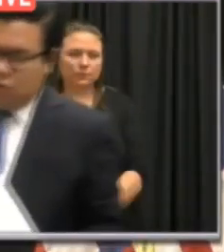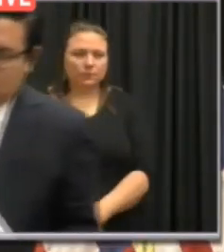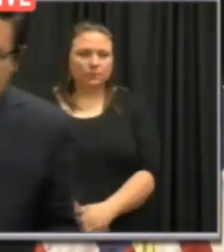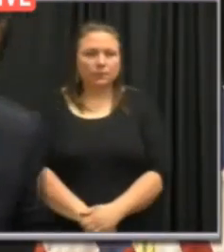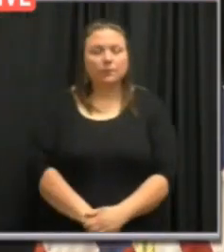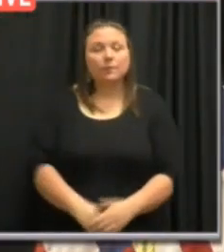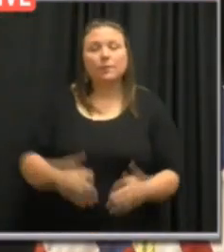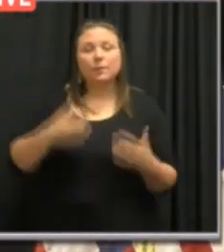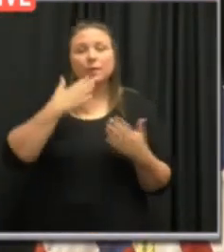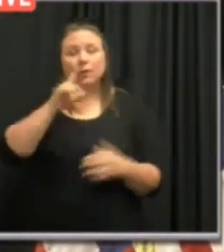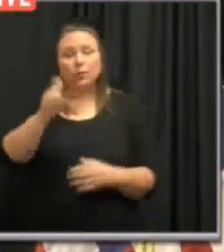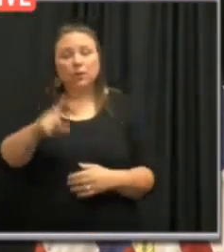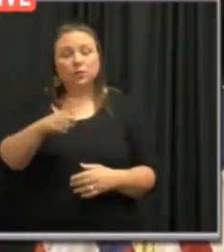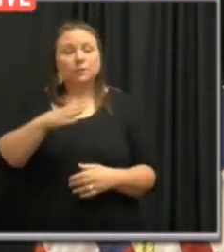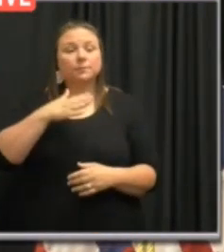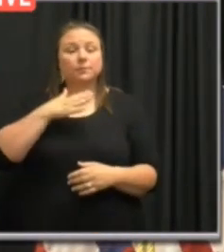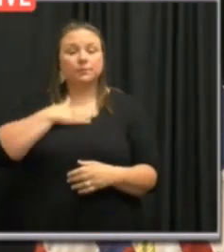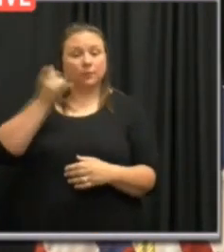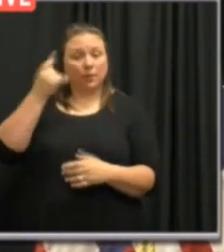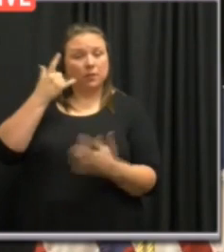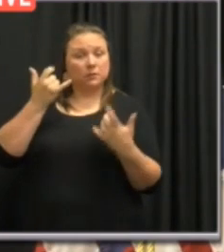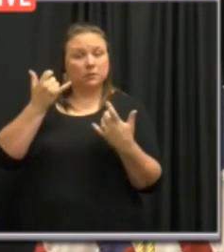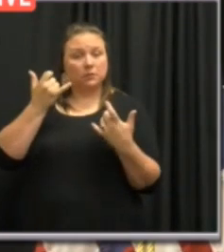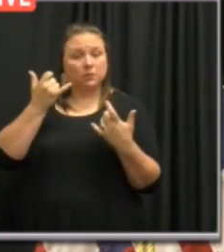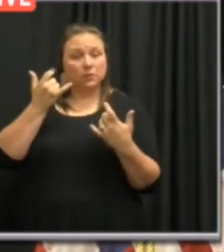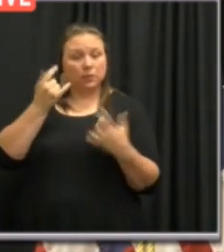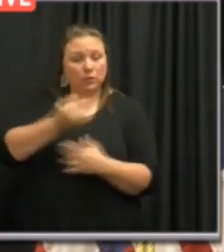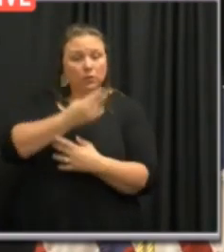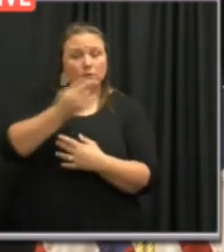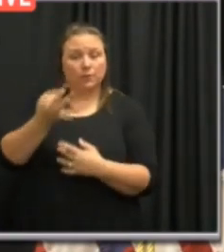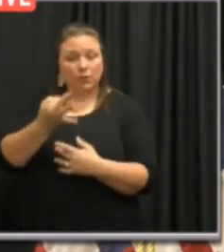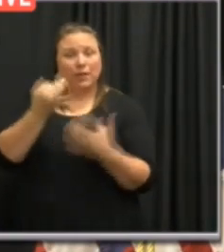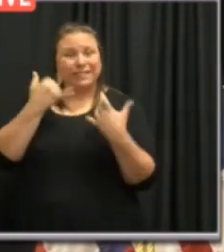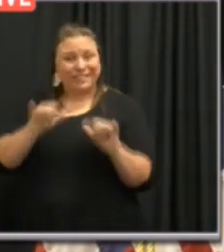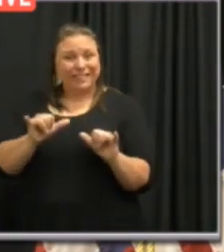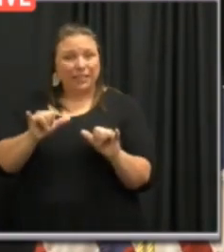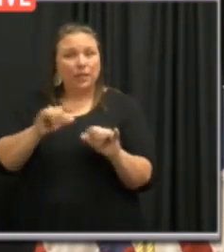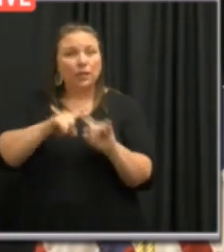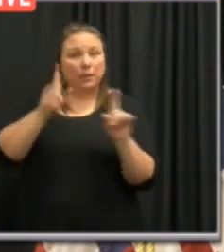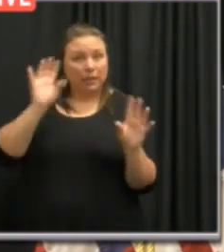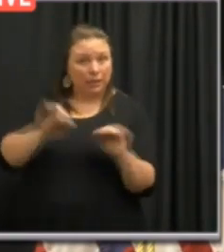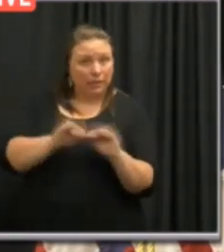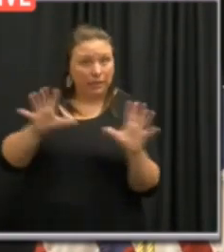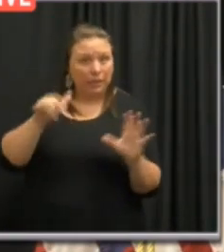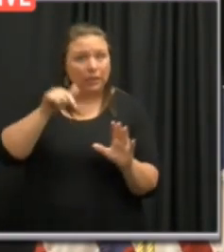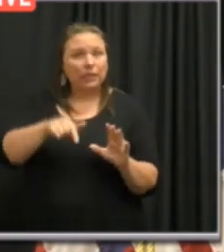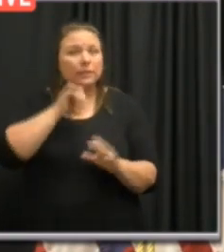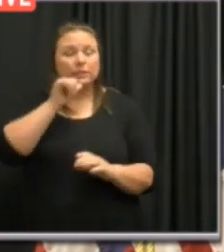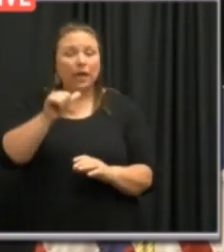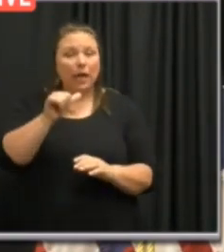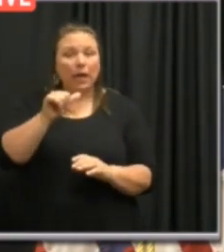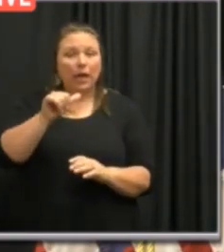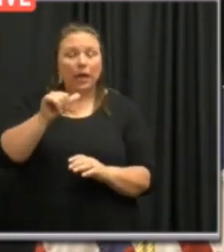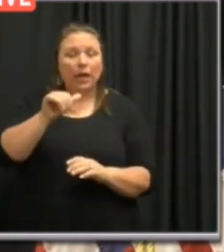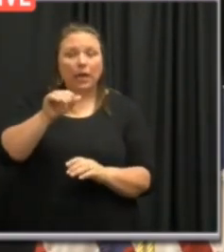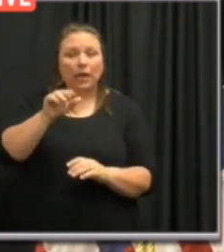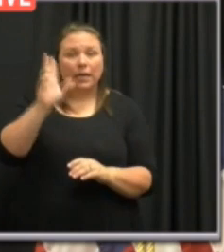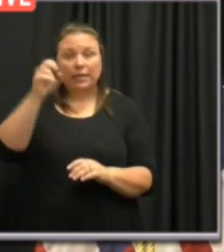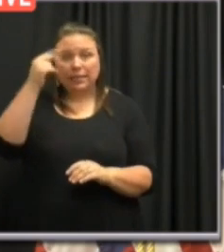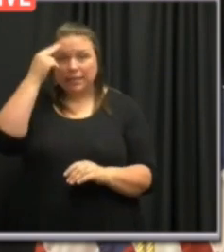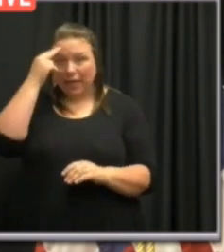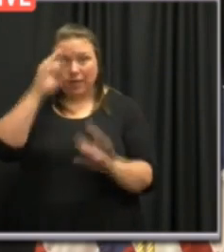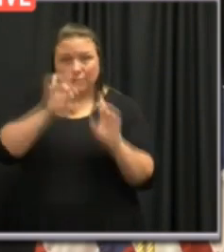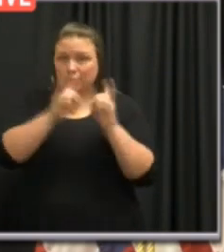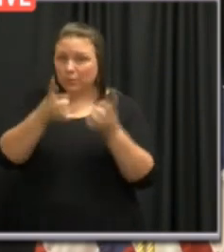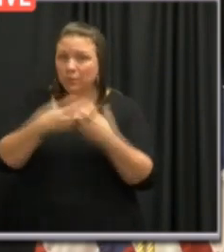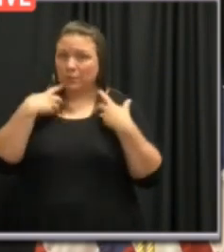Thank you for the question. My understanding that testing is Thursday and Friday, but I want to be very clear. This is not a metro Department